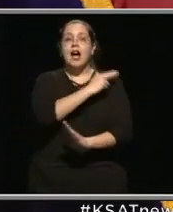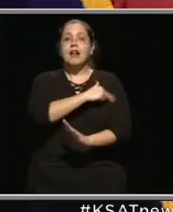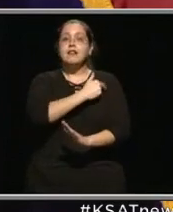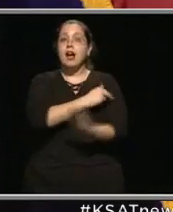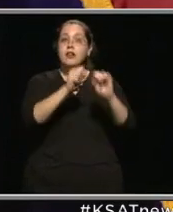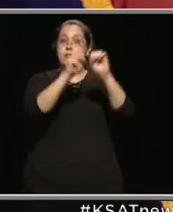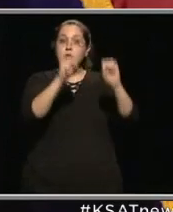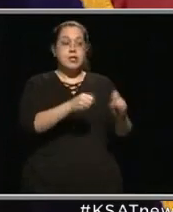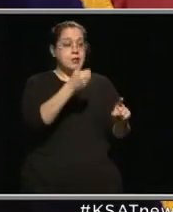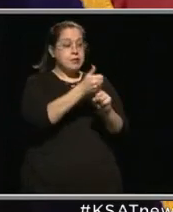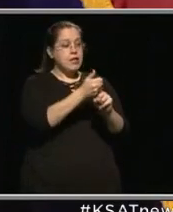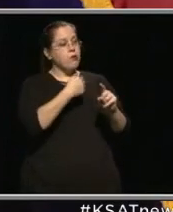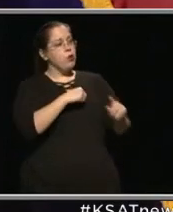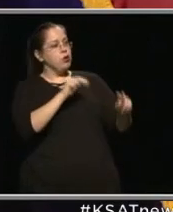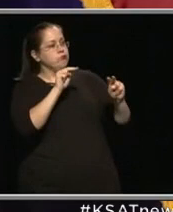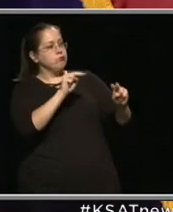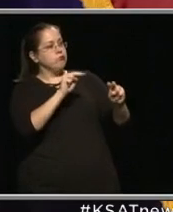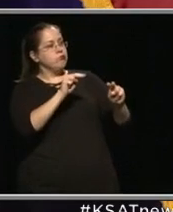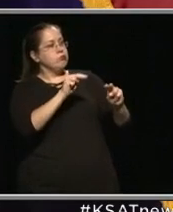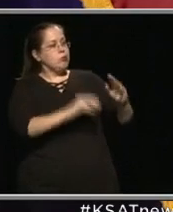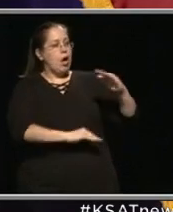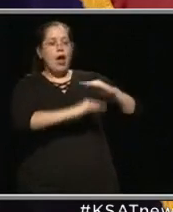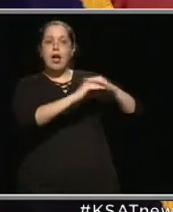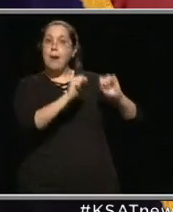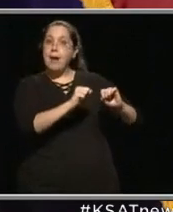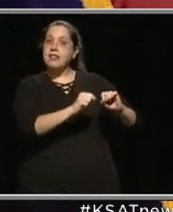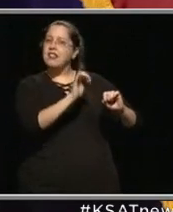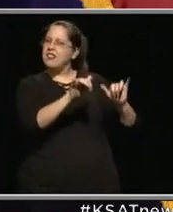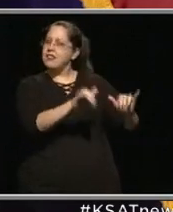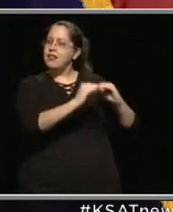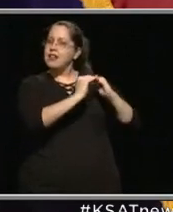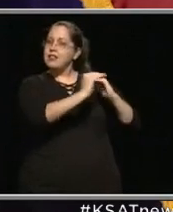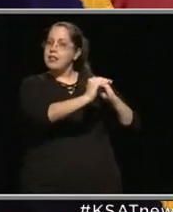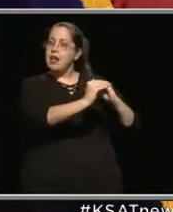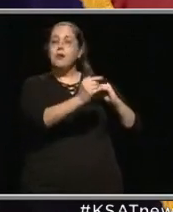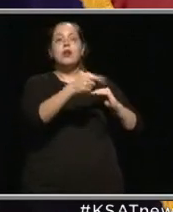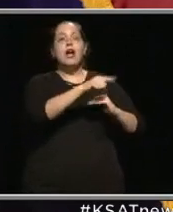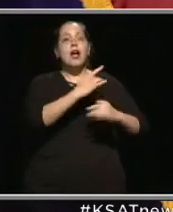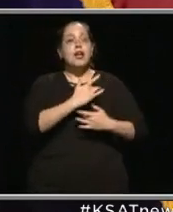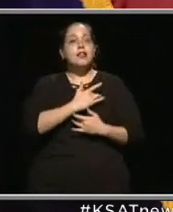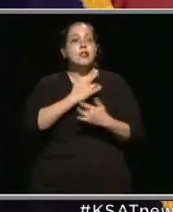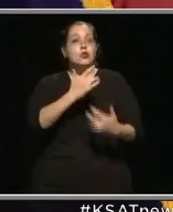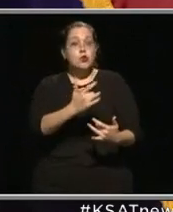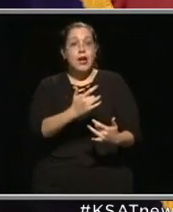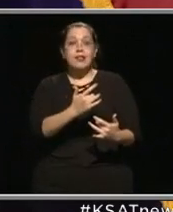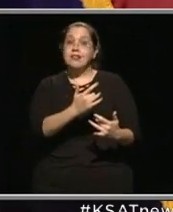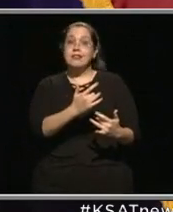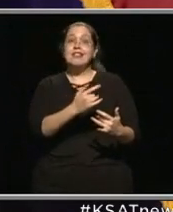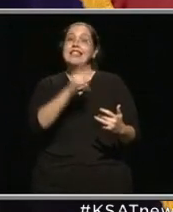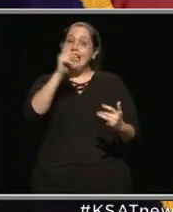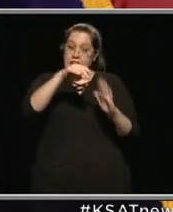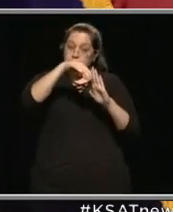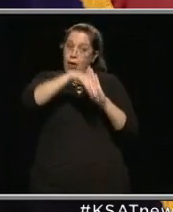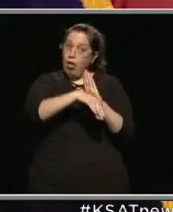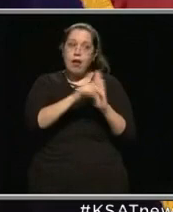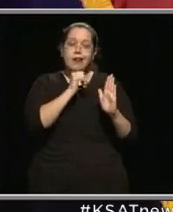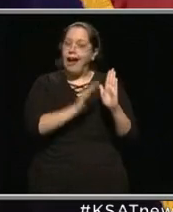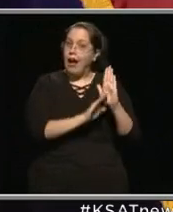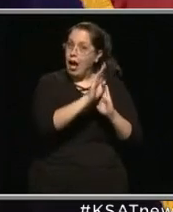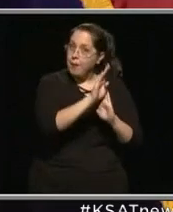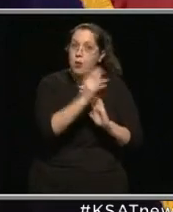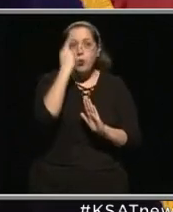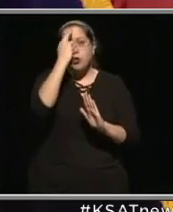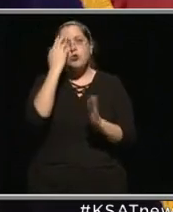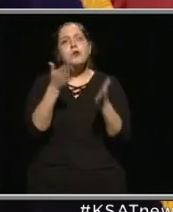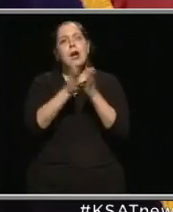system, we are monitoring the capacity and it remains stable. And these trends, though, are going in the wrong direction, which is why we are calling